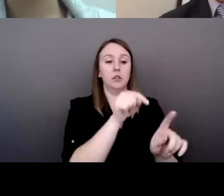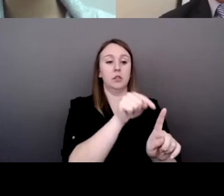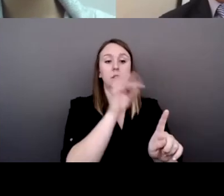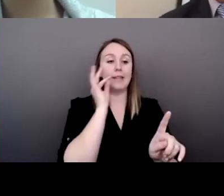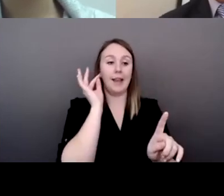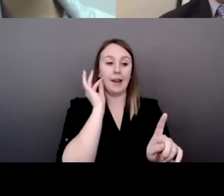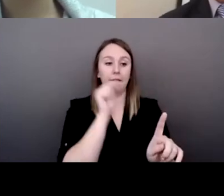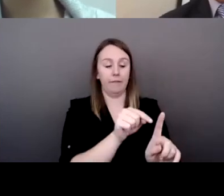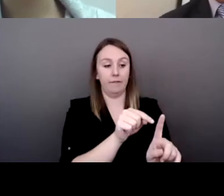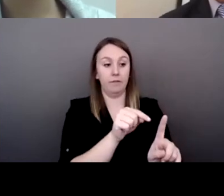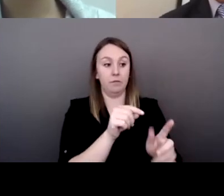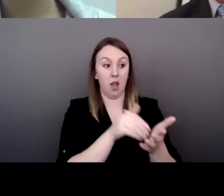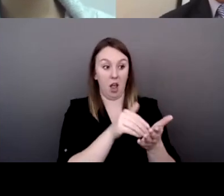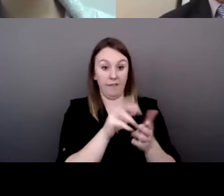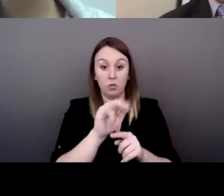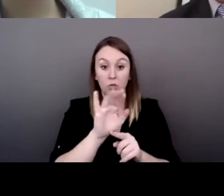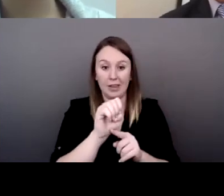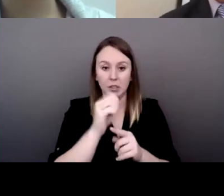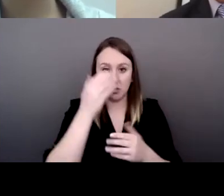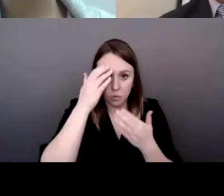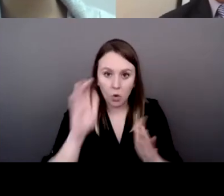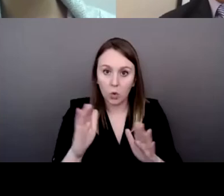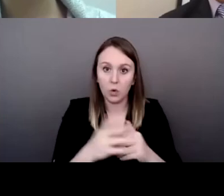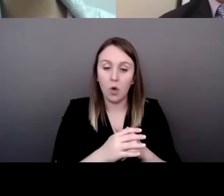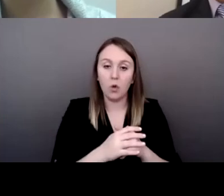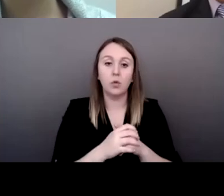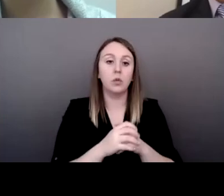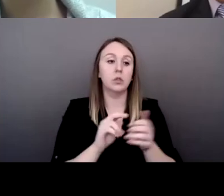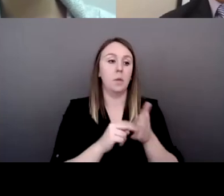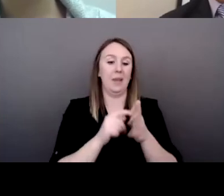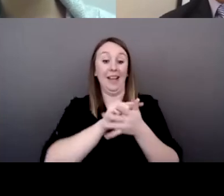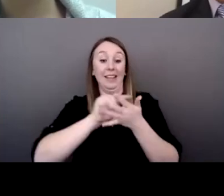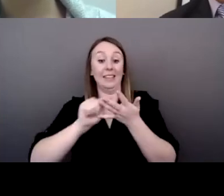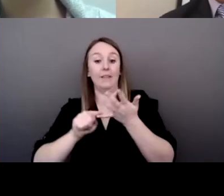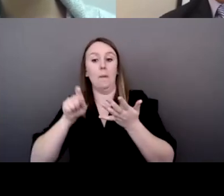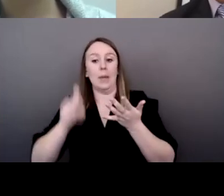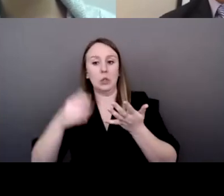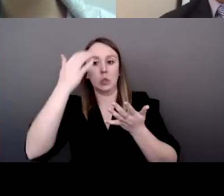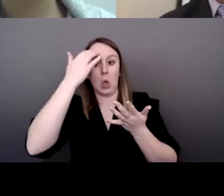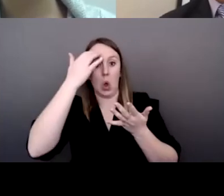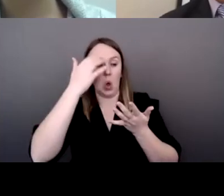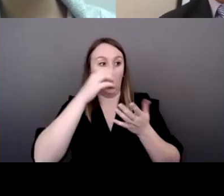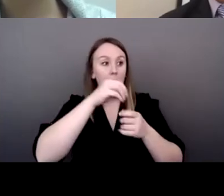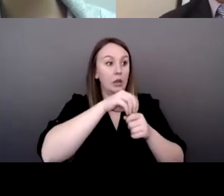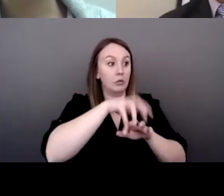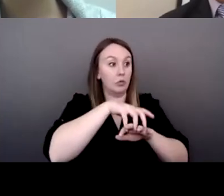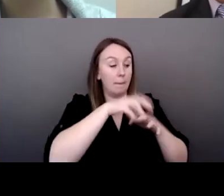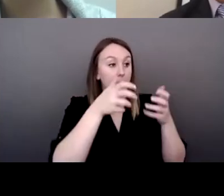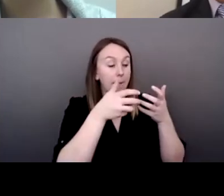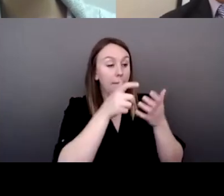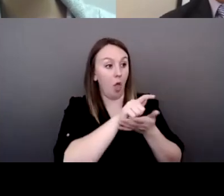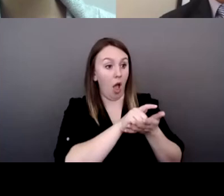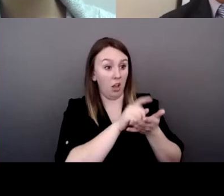race oftentimes, right? And so these things that we need to know as part of it, do they match up? Do we understand them to be the